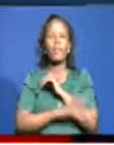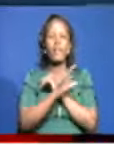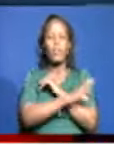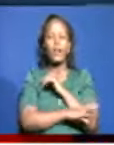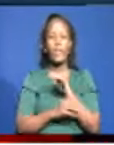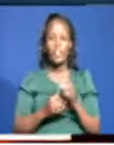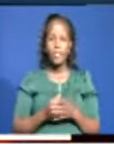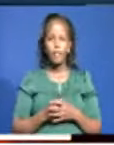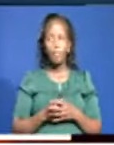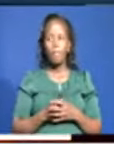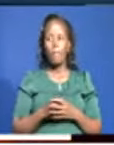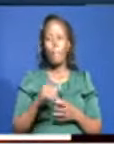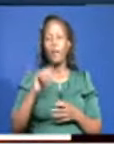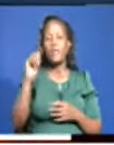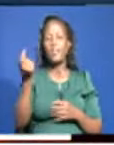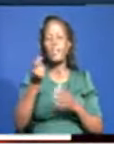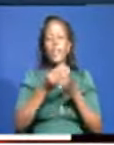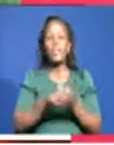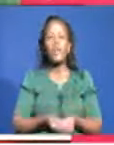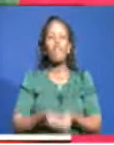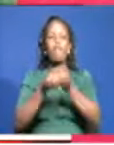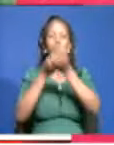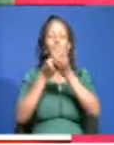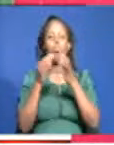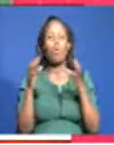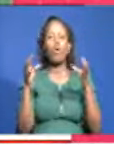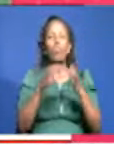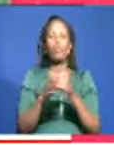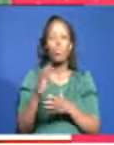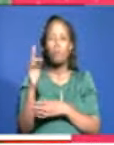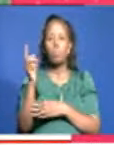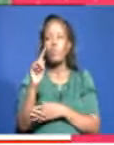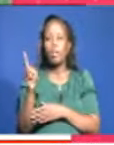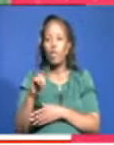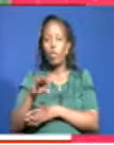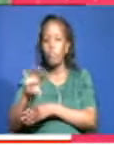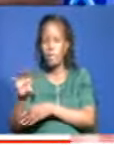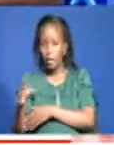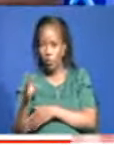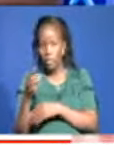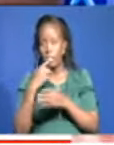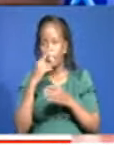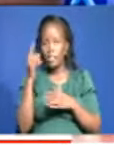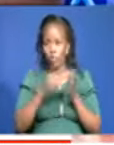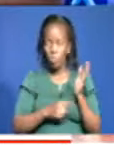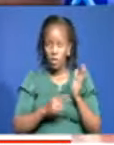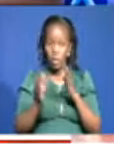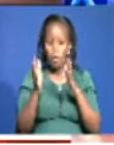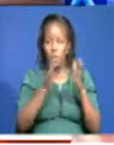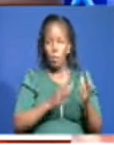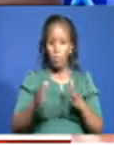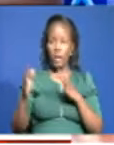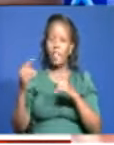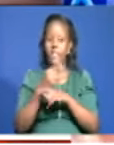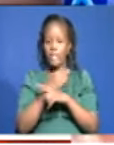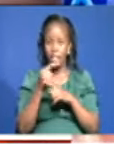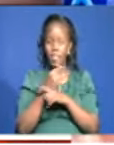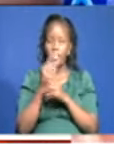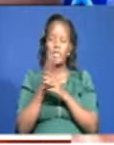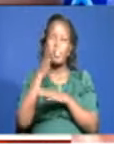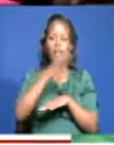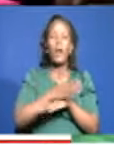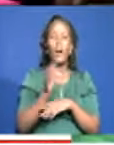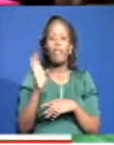Kenya Volleyball Federation Nairobi County Chairman Moses Mbudia says organizing the training after the completion of the East African High School